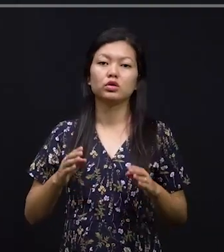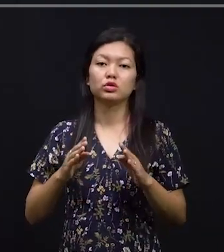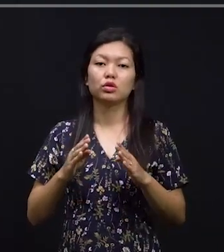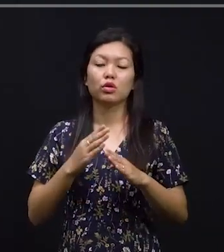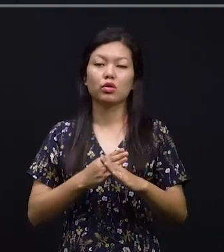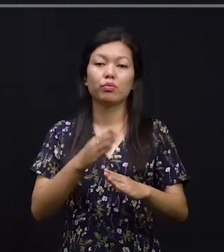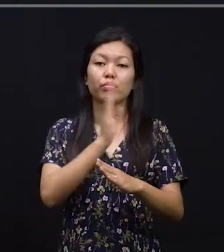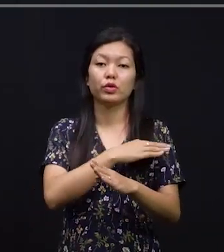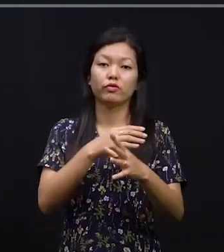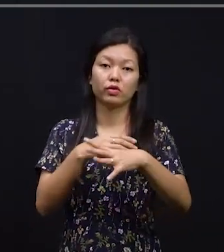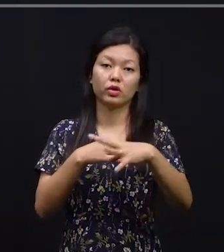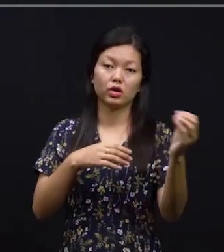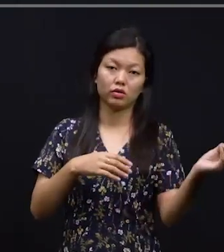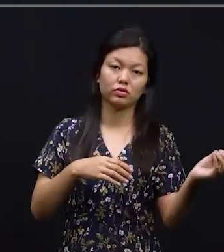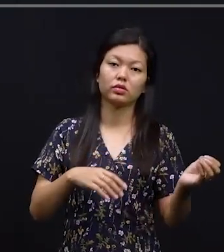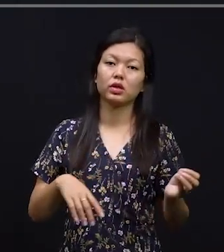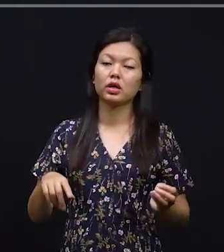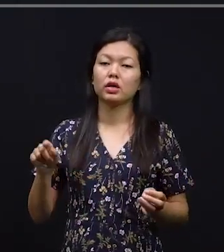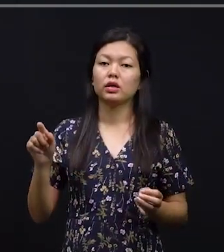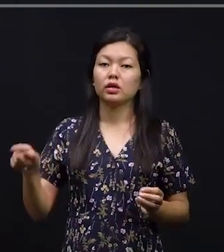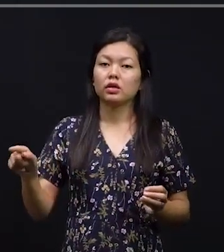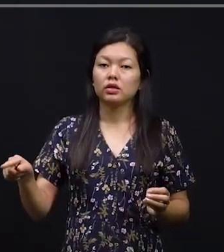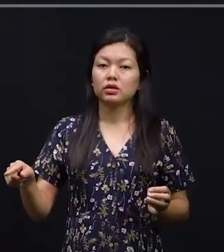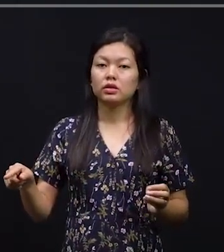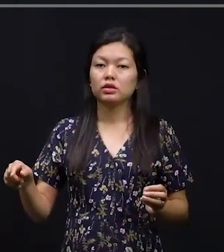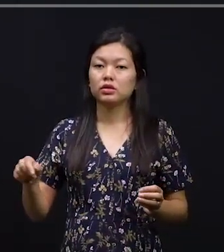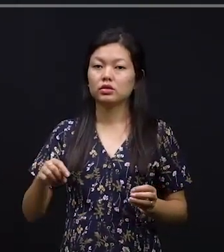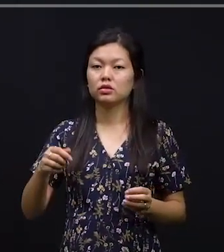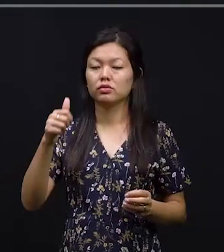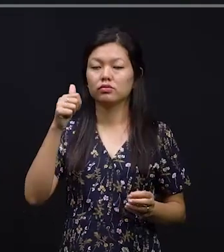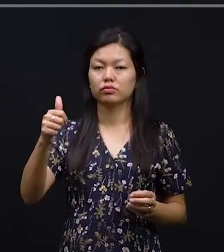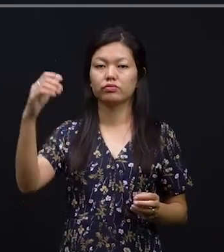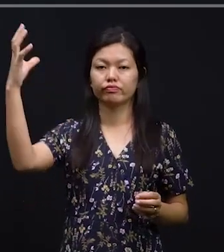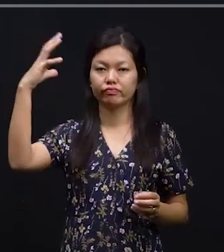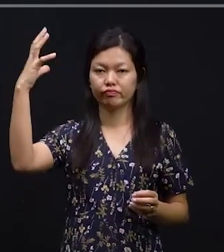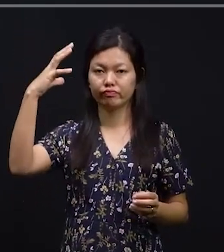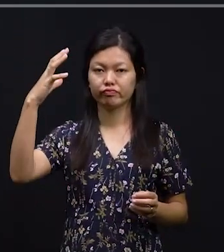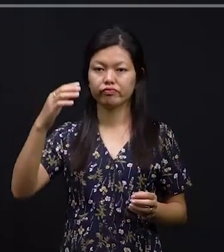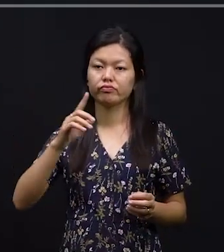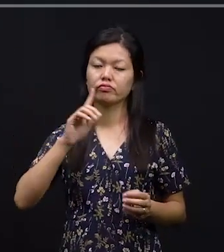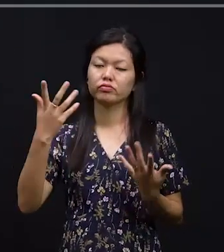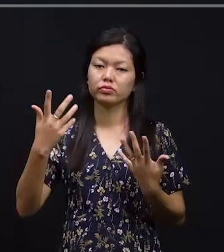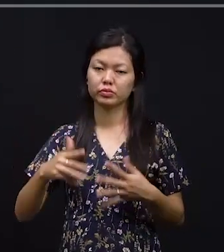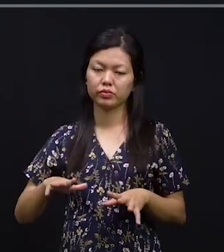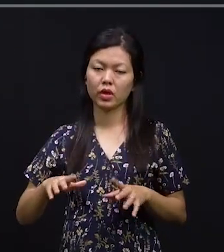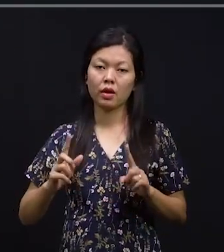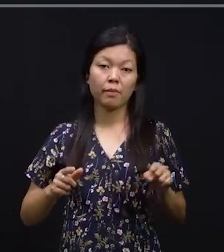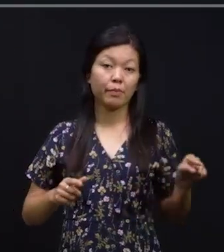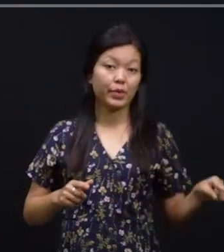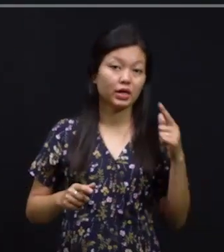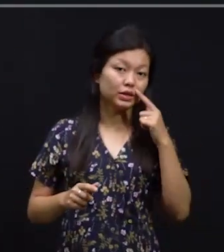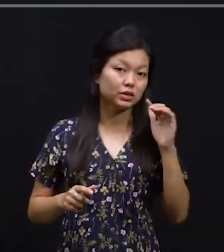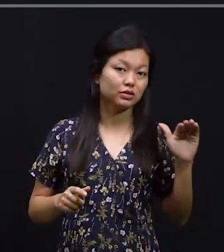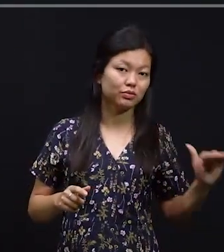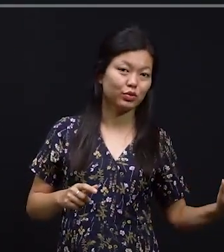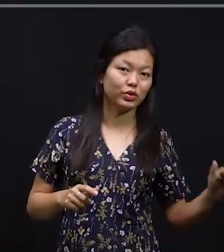had no other answer, but he just said good afternoon once again, because he did not really feel that Christmas is a time to be merry